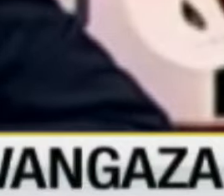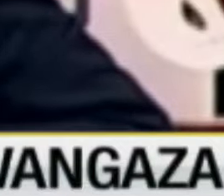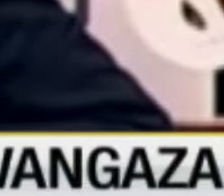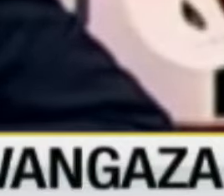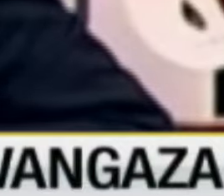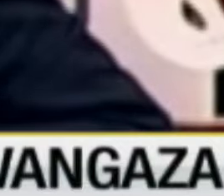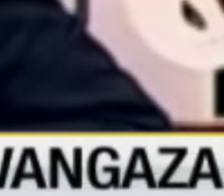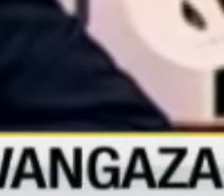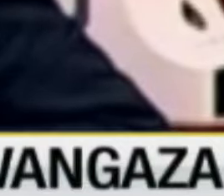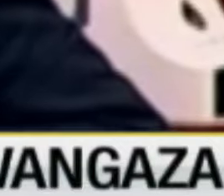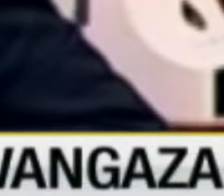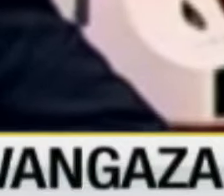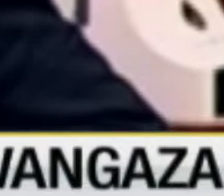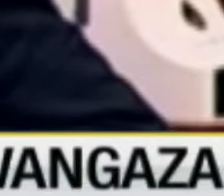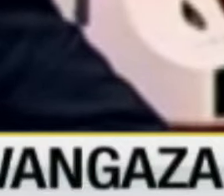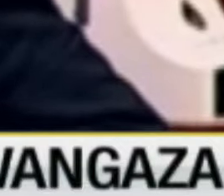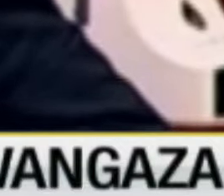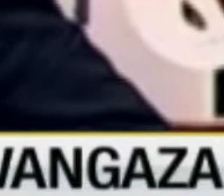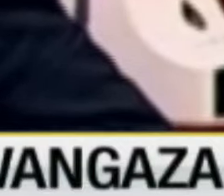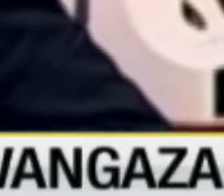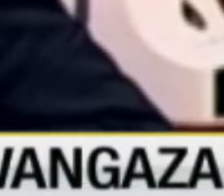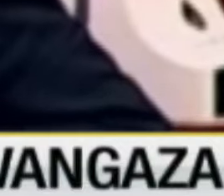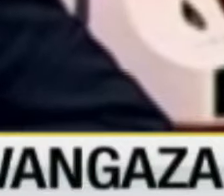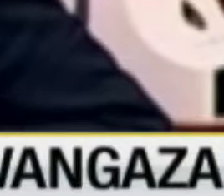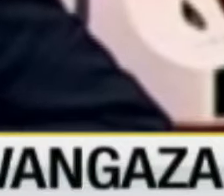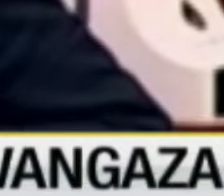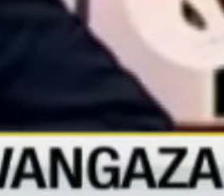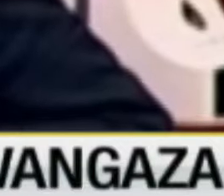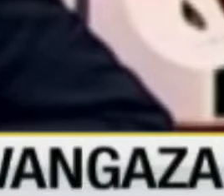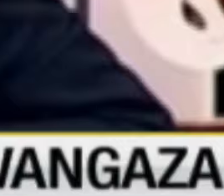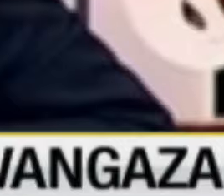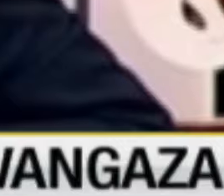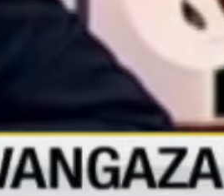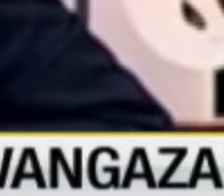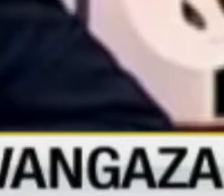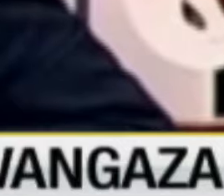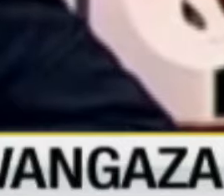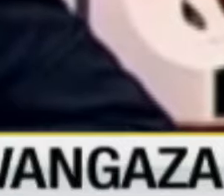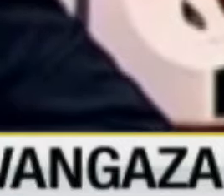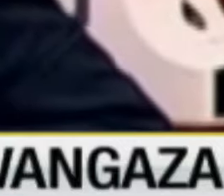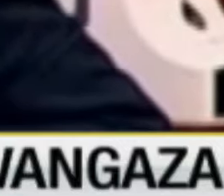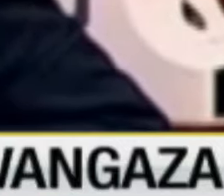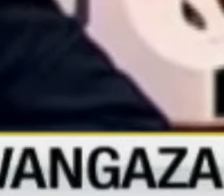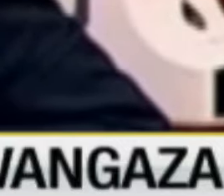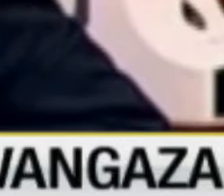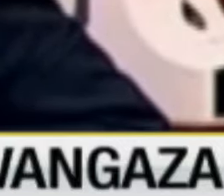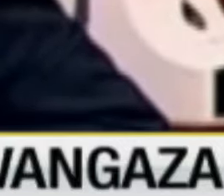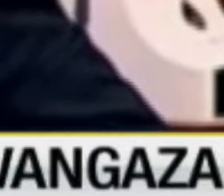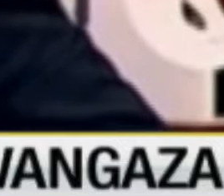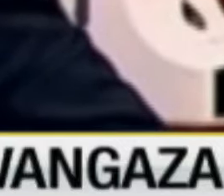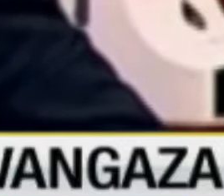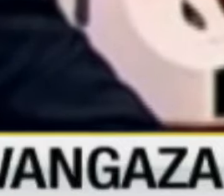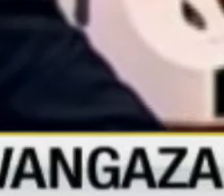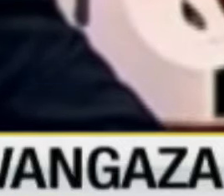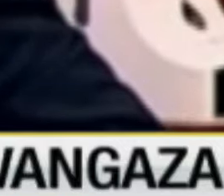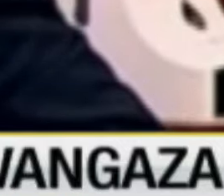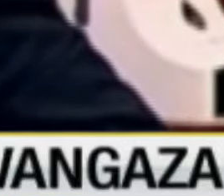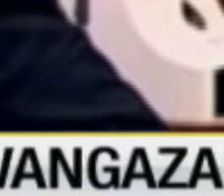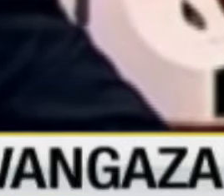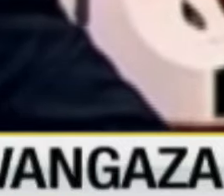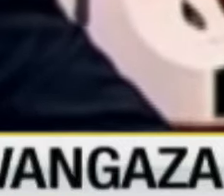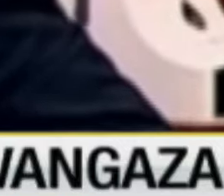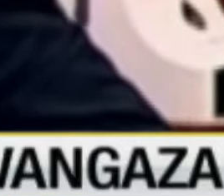you of some utterances by the governor that are not only insensitive, but they do not demonstrate, they actually fall